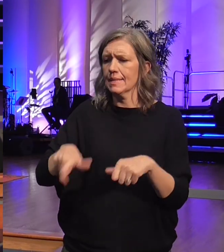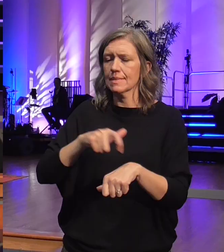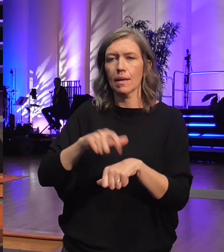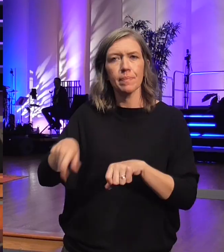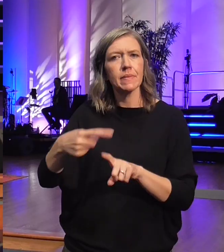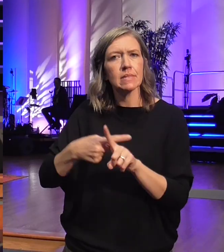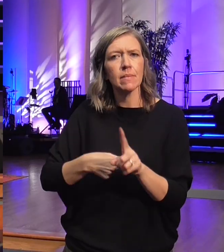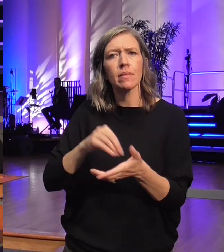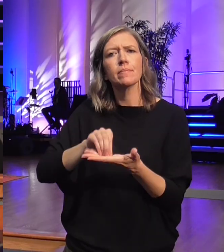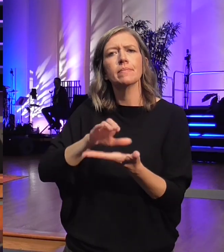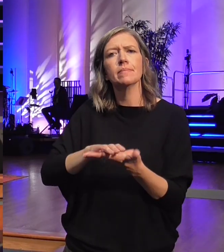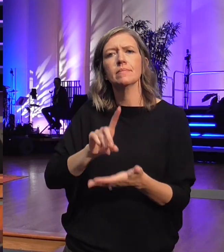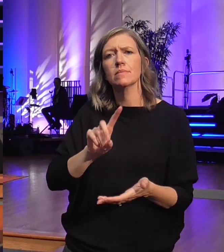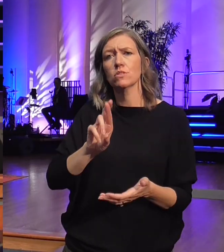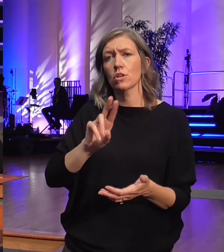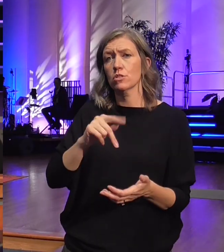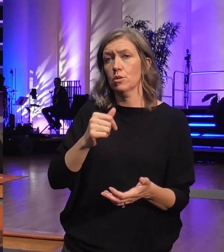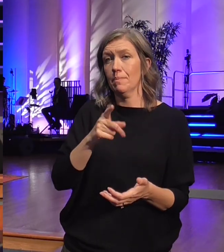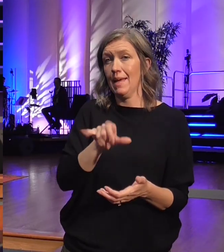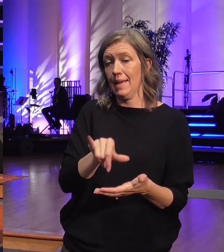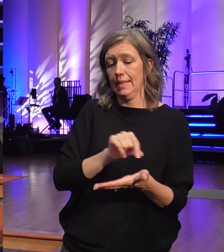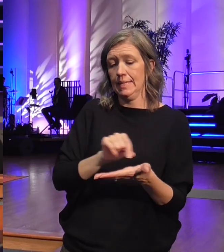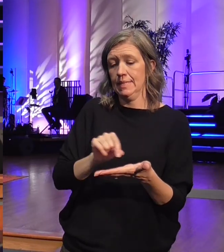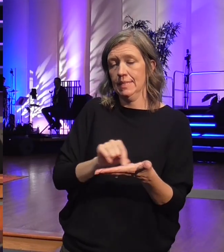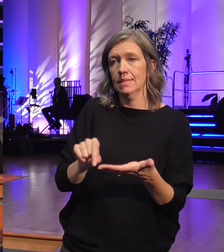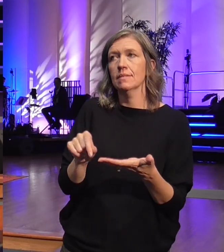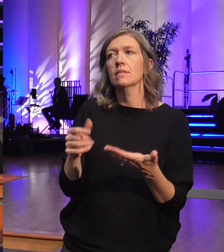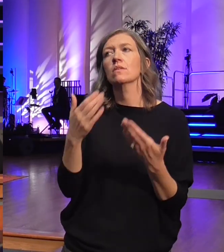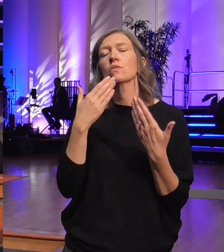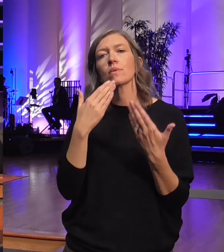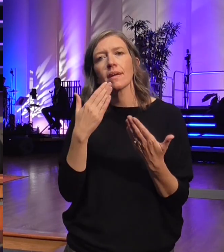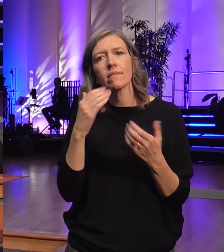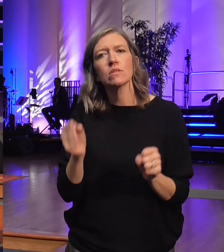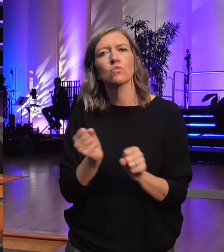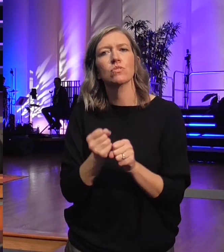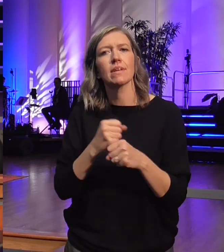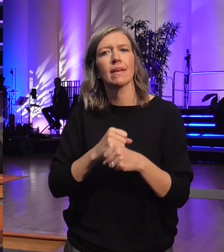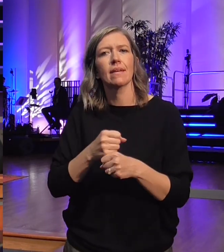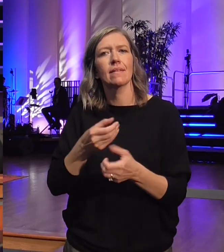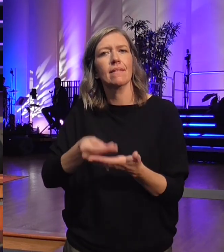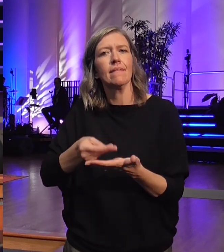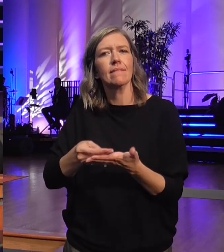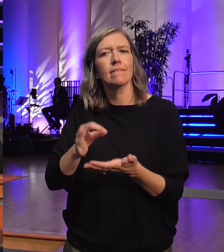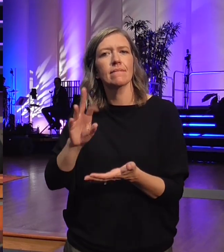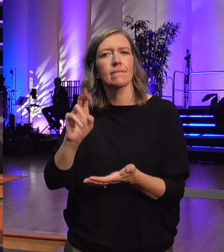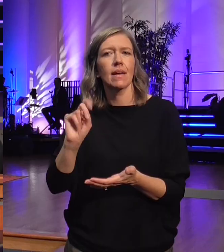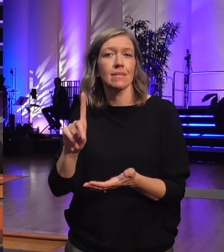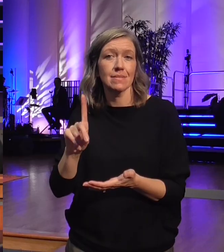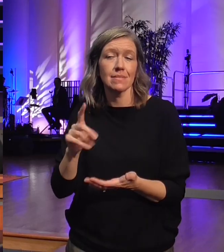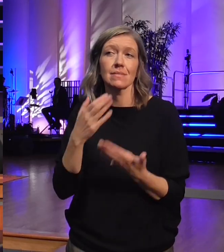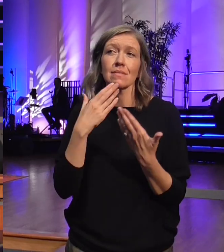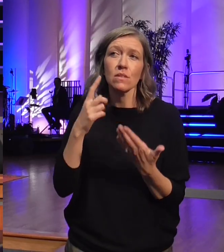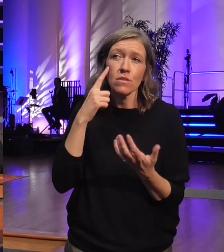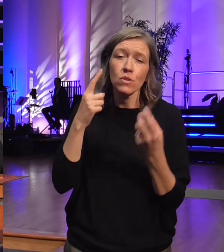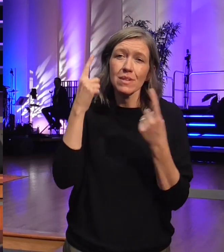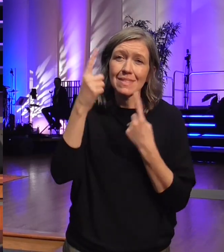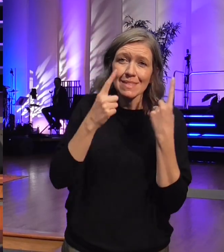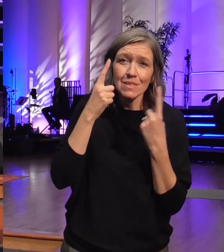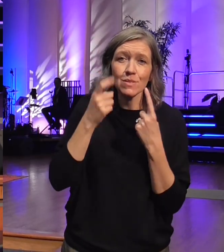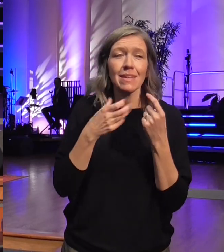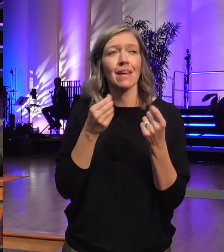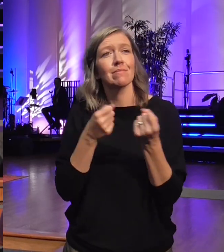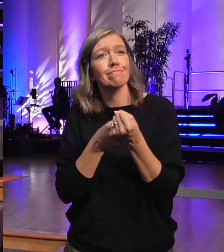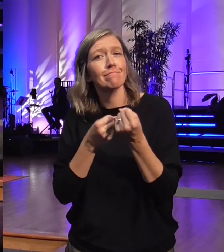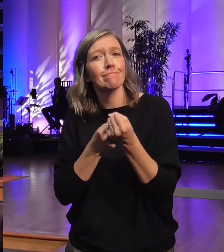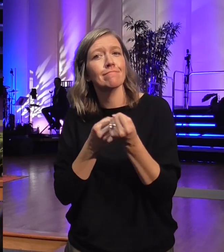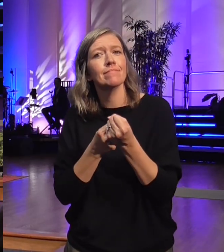memo. And we are so grateful to be able to create this fund. Thank you for considering it and for contributing to it. Yes, thank you